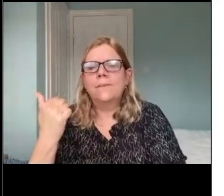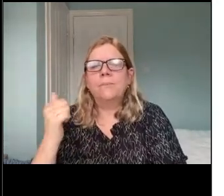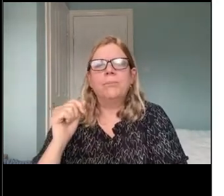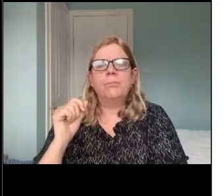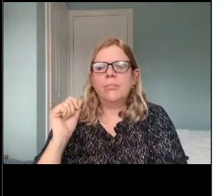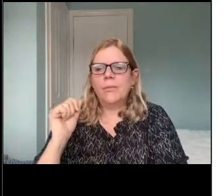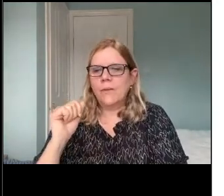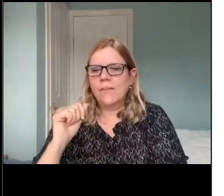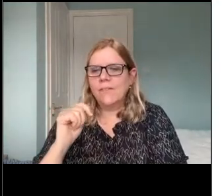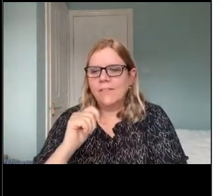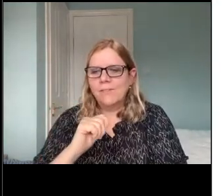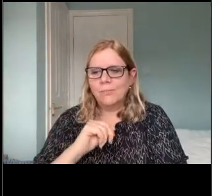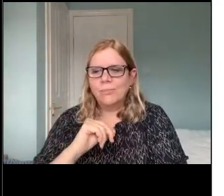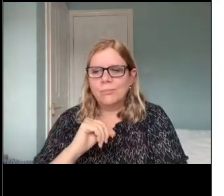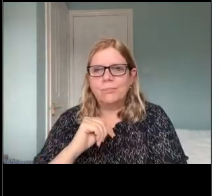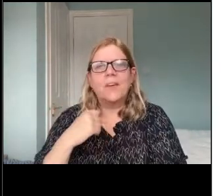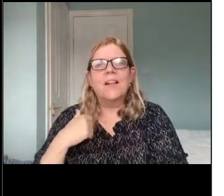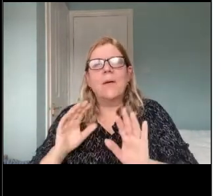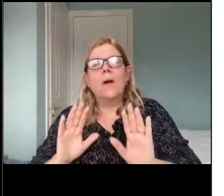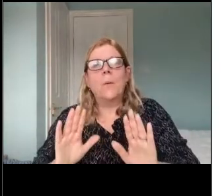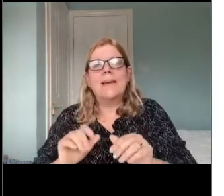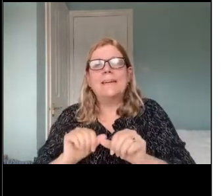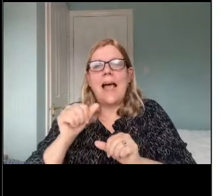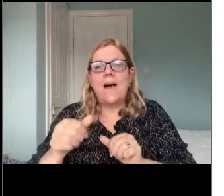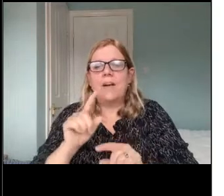my supervisor would speak for me.